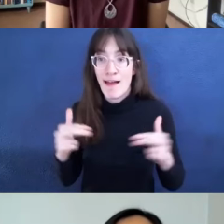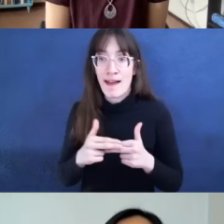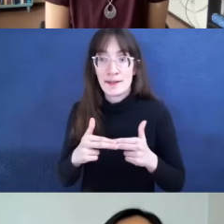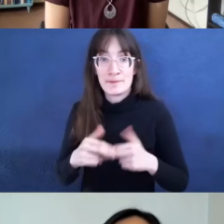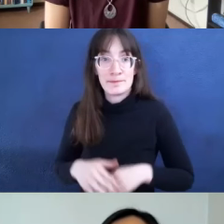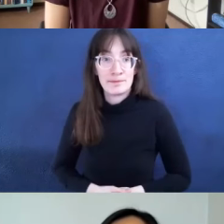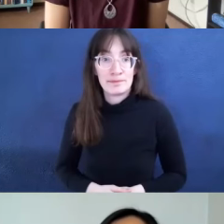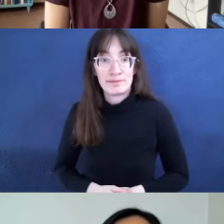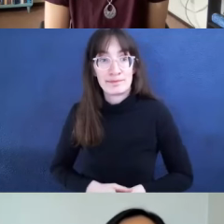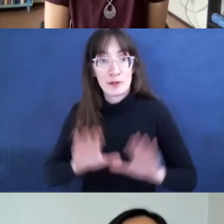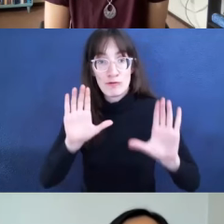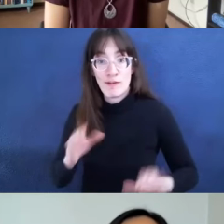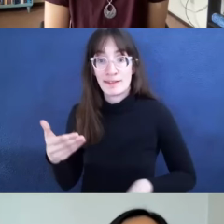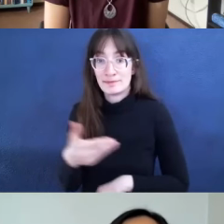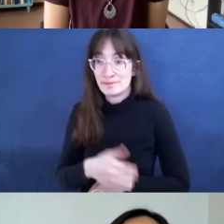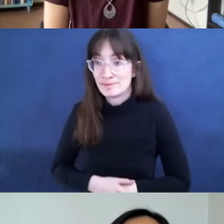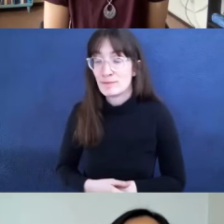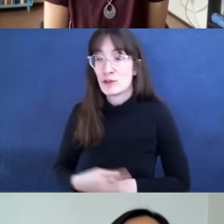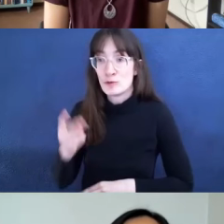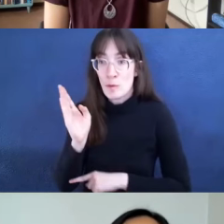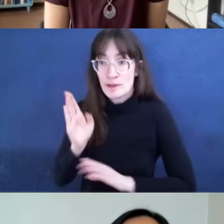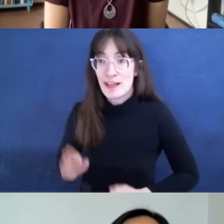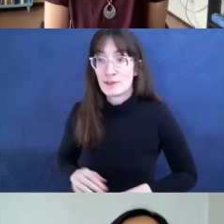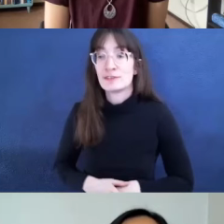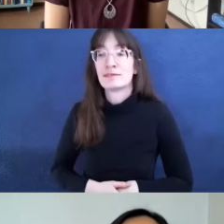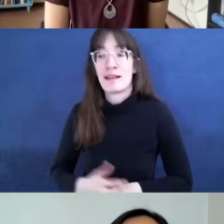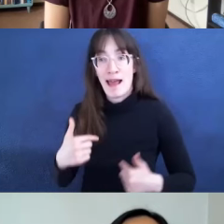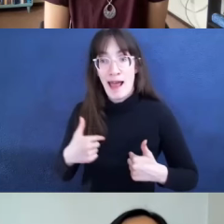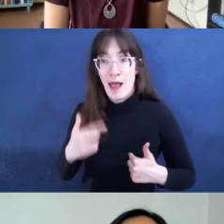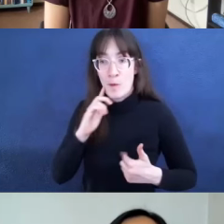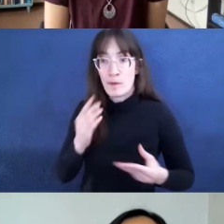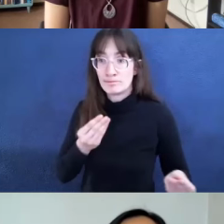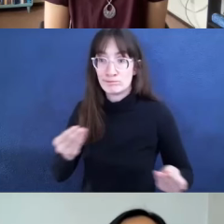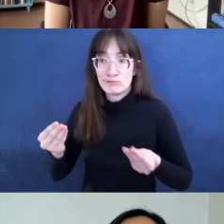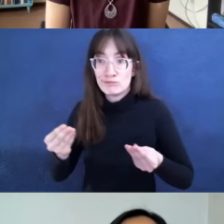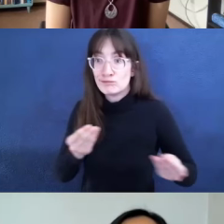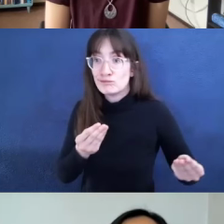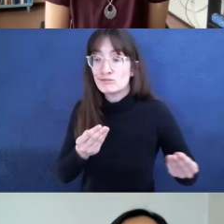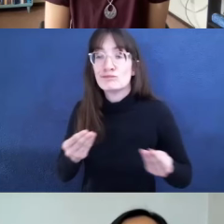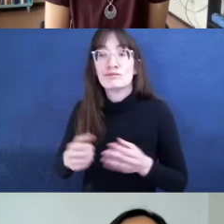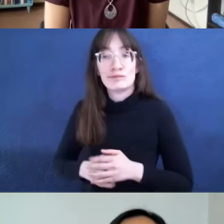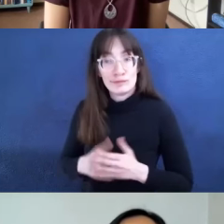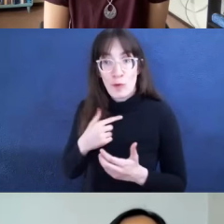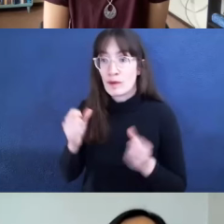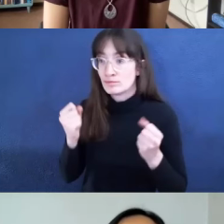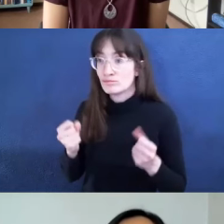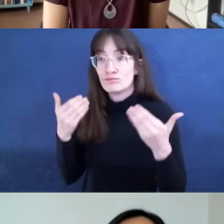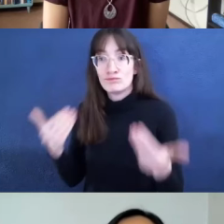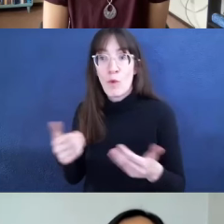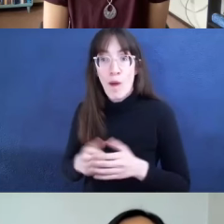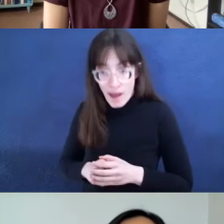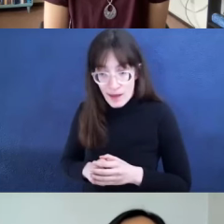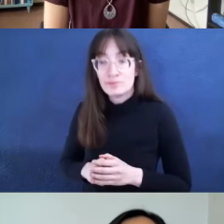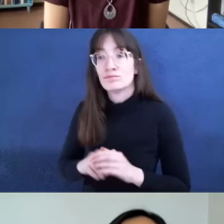Great, so these are our two presenters and I will be acting as a moderator. So please feel free to send questions in the chat or